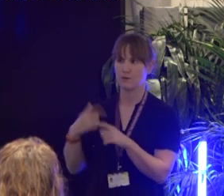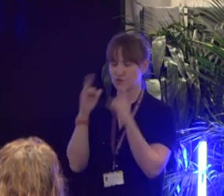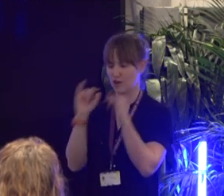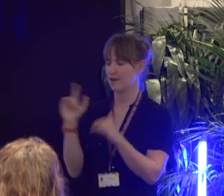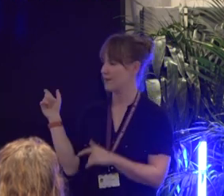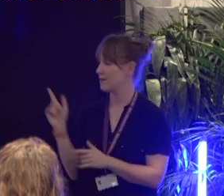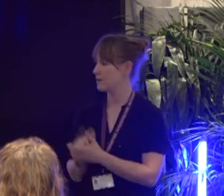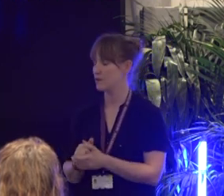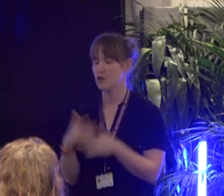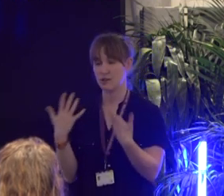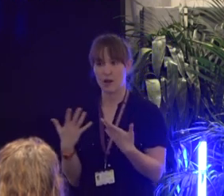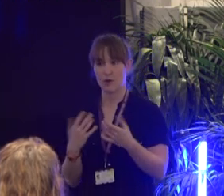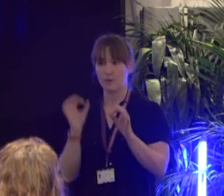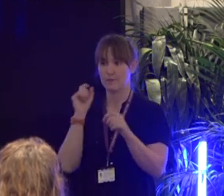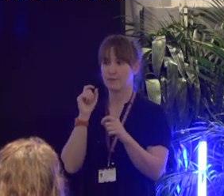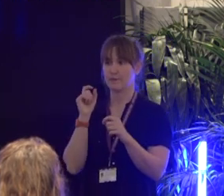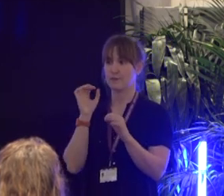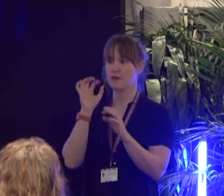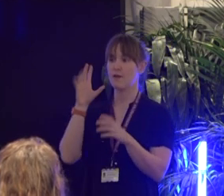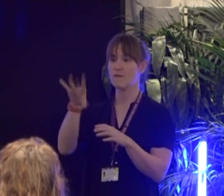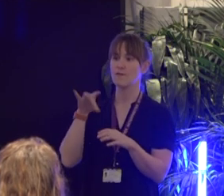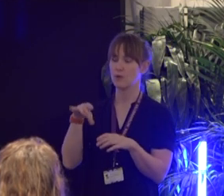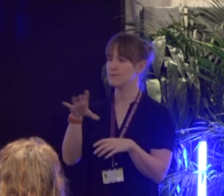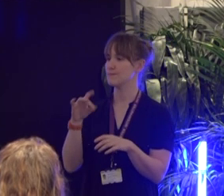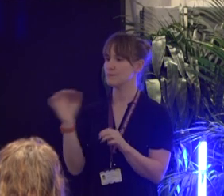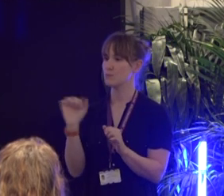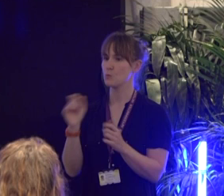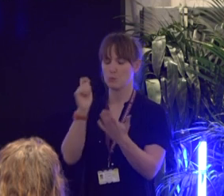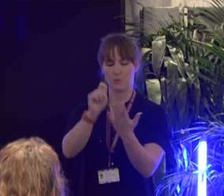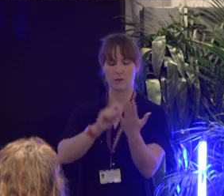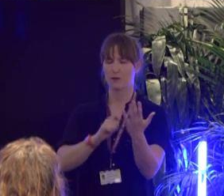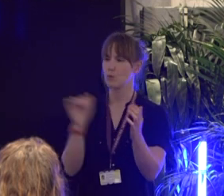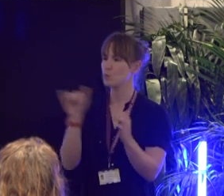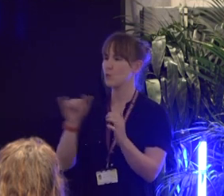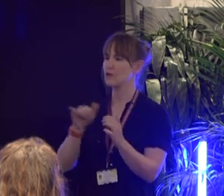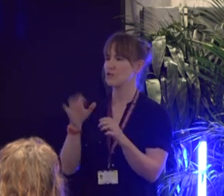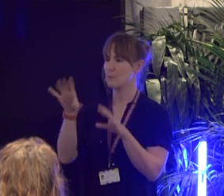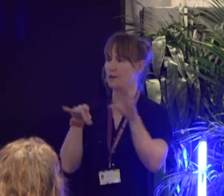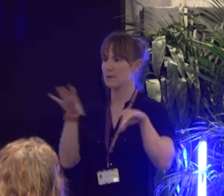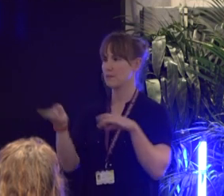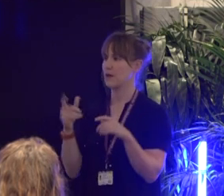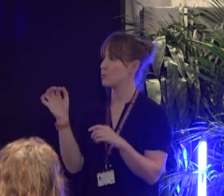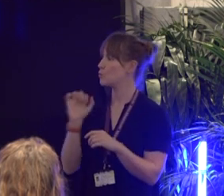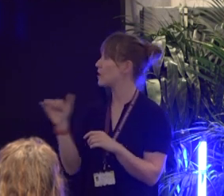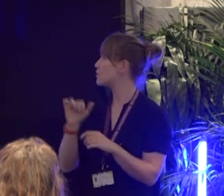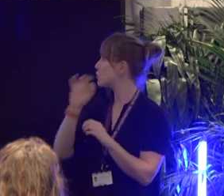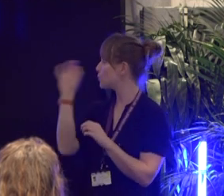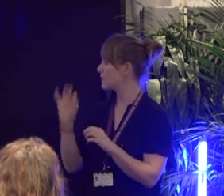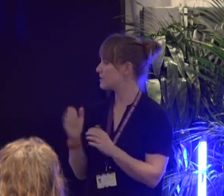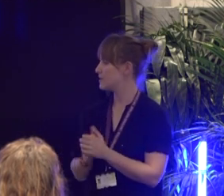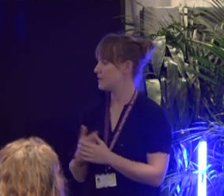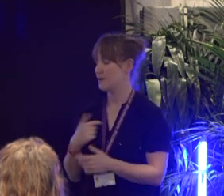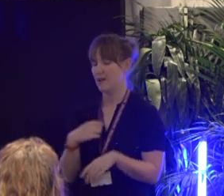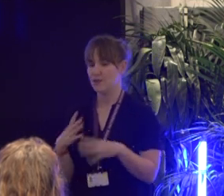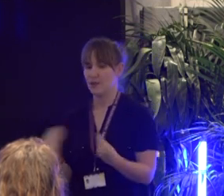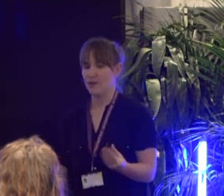Please cast your votes. What question would you like our esteemed panelists? And yeah, man, I'm just soft. I'm so sorry. Like, they're